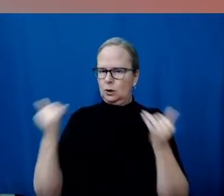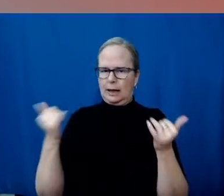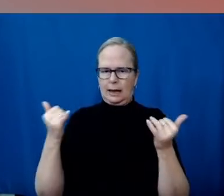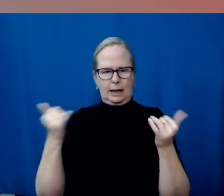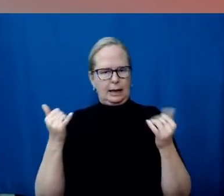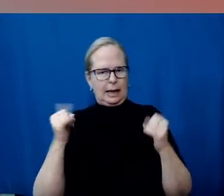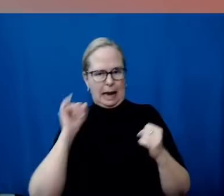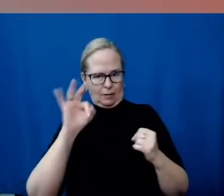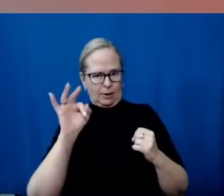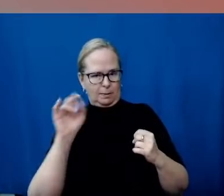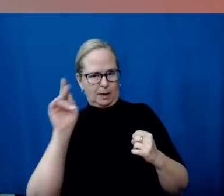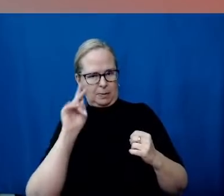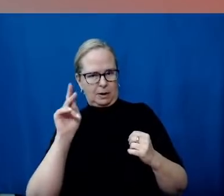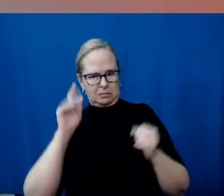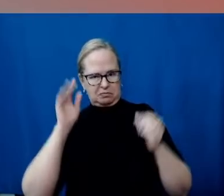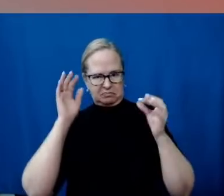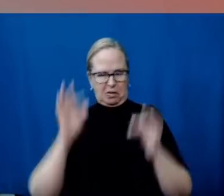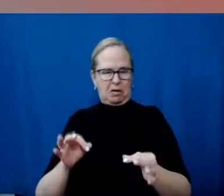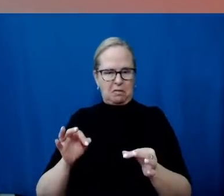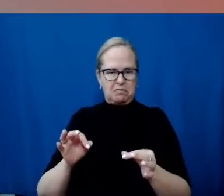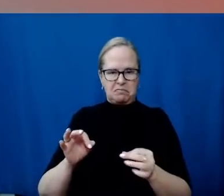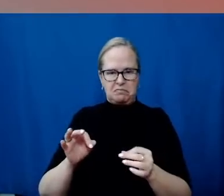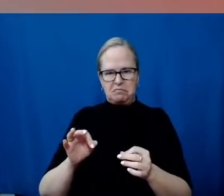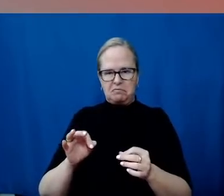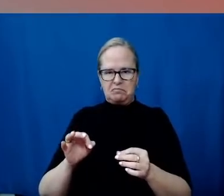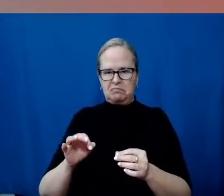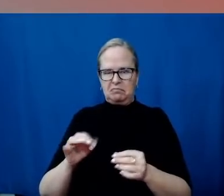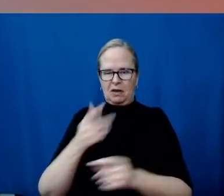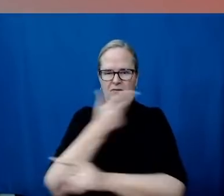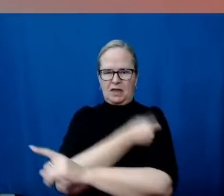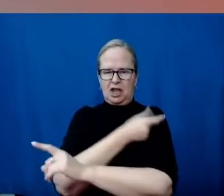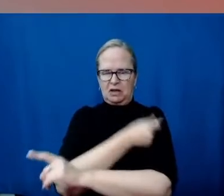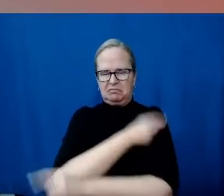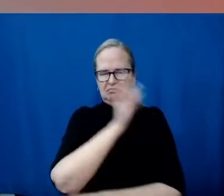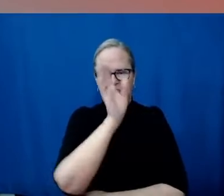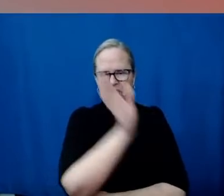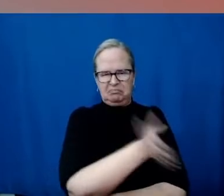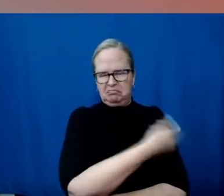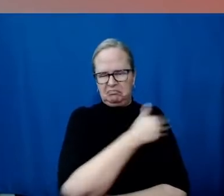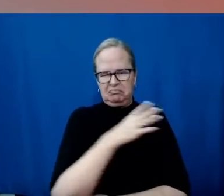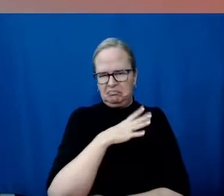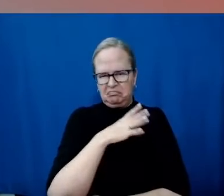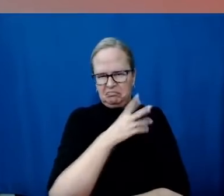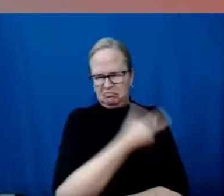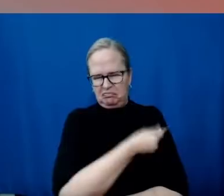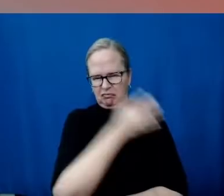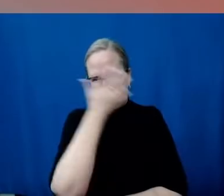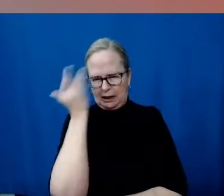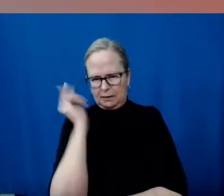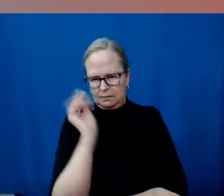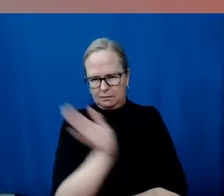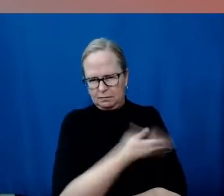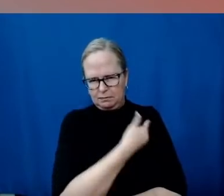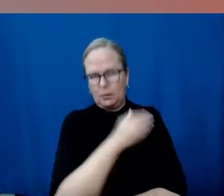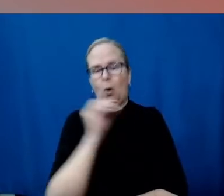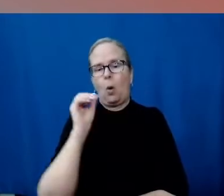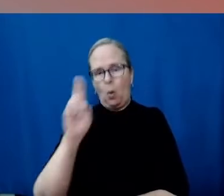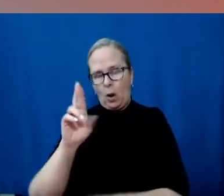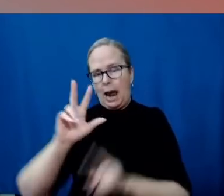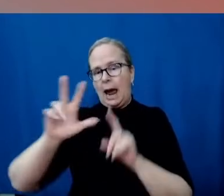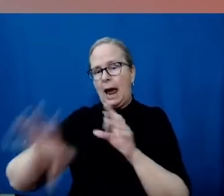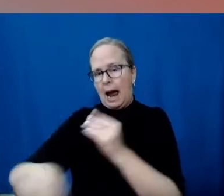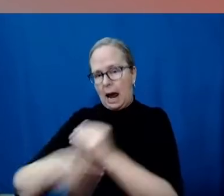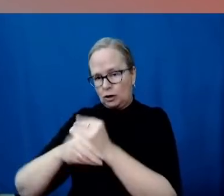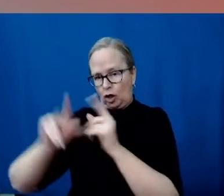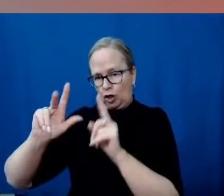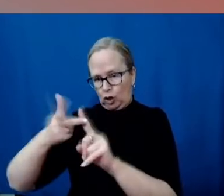in this day and age, I had to choose between scrapping it or adding a third vaccine. I think scrapping it will make